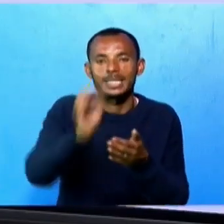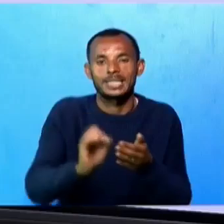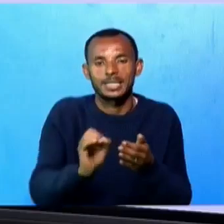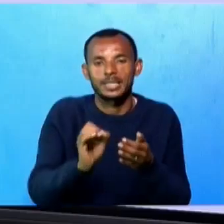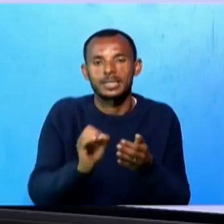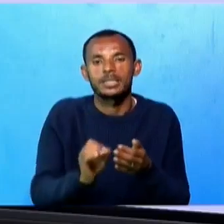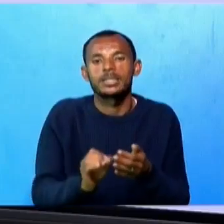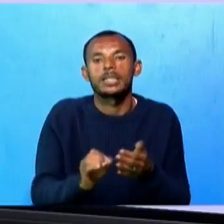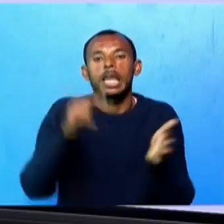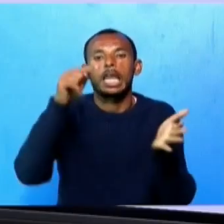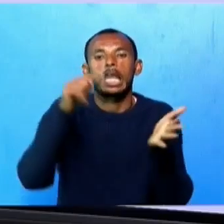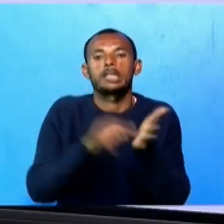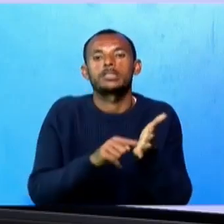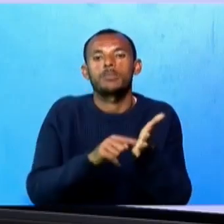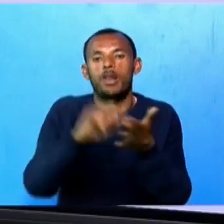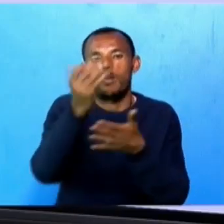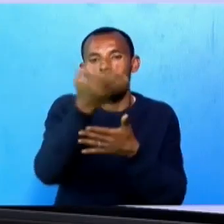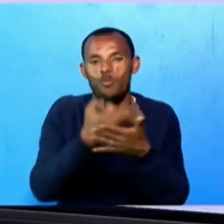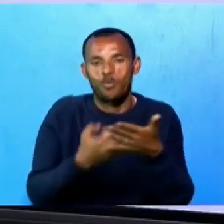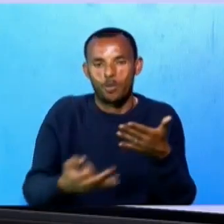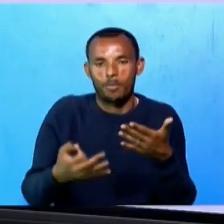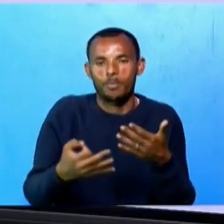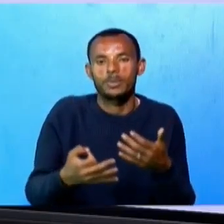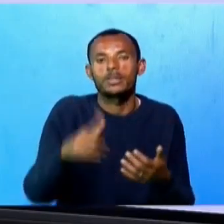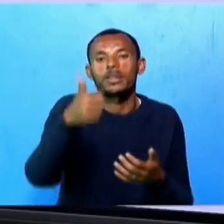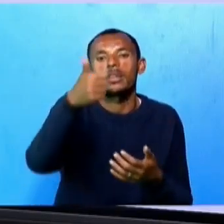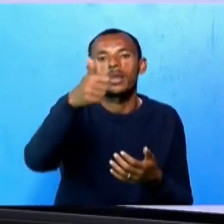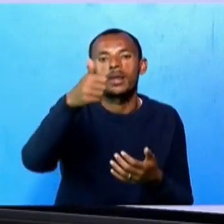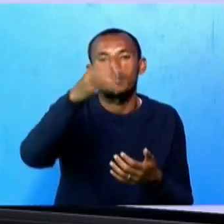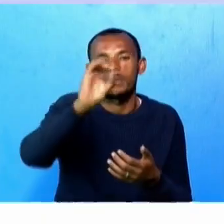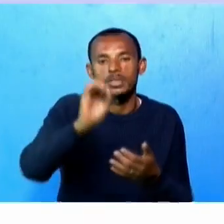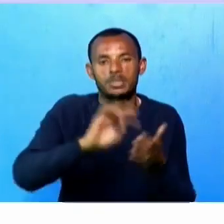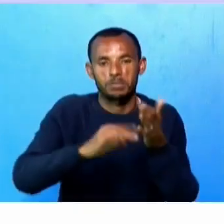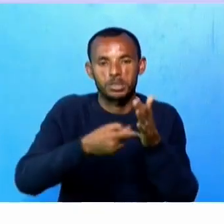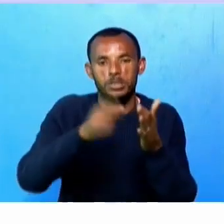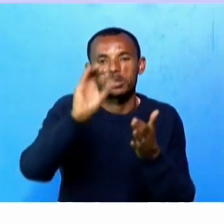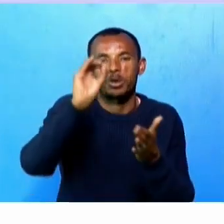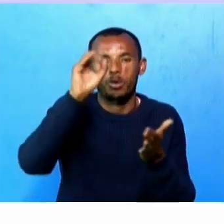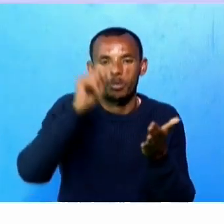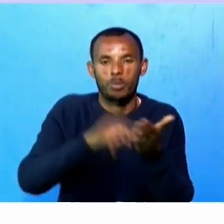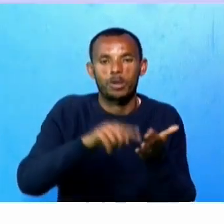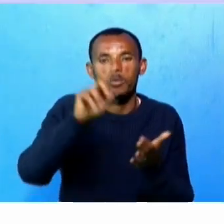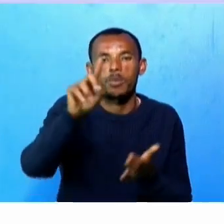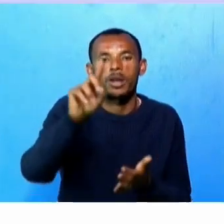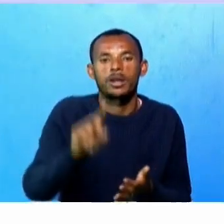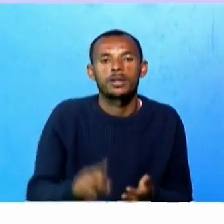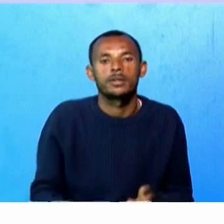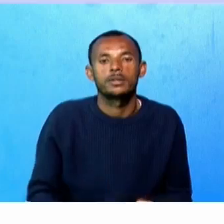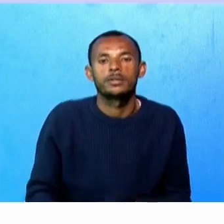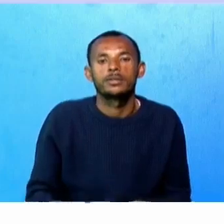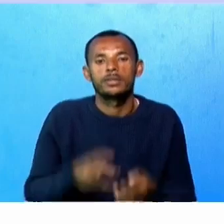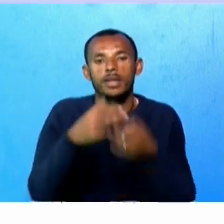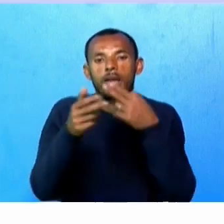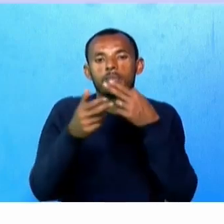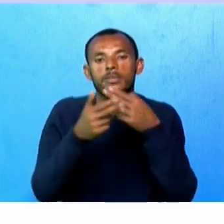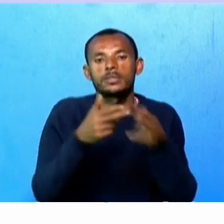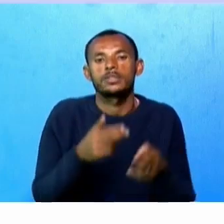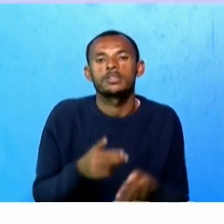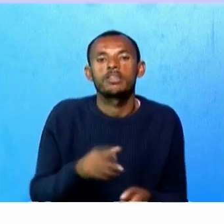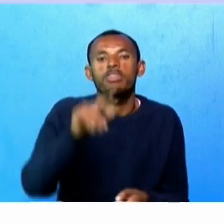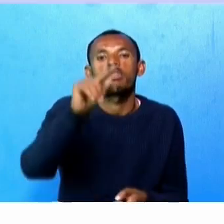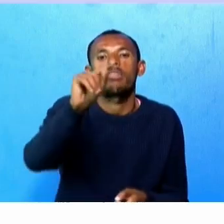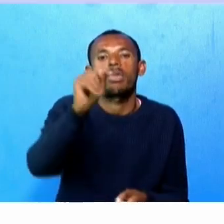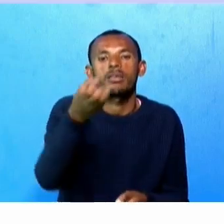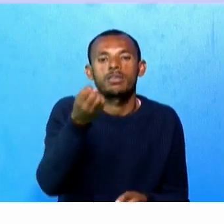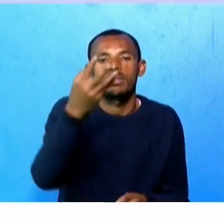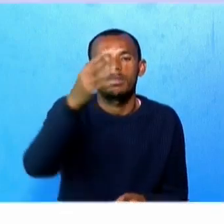the decimal form. So in place of R, use 0.1 times T is